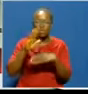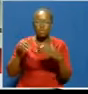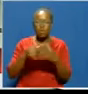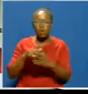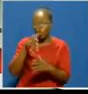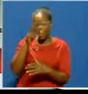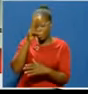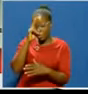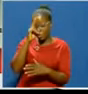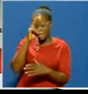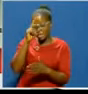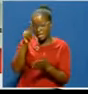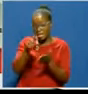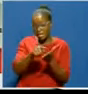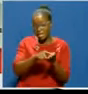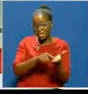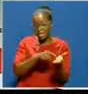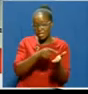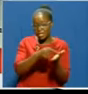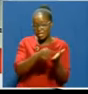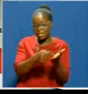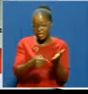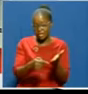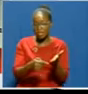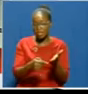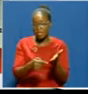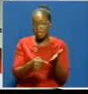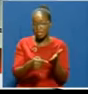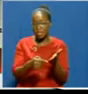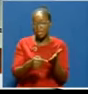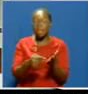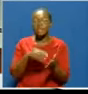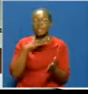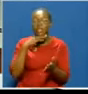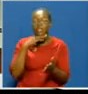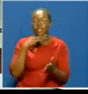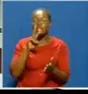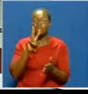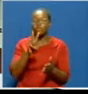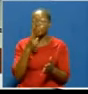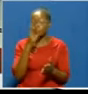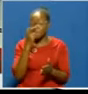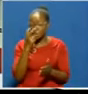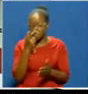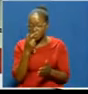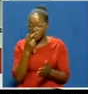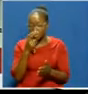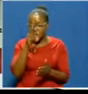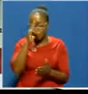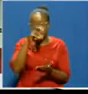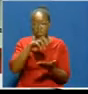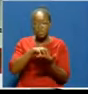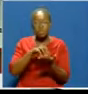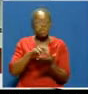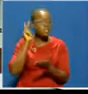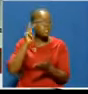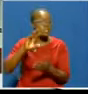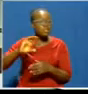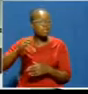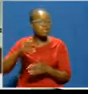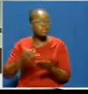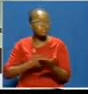will be found culpable over the deaths of two suspects at Rioma Police Station. That's in Kisii County 2 weeks